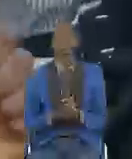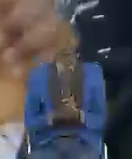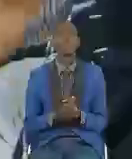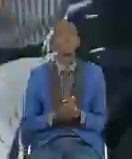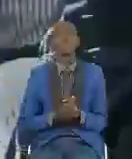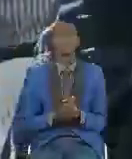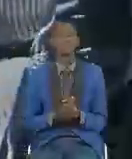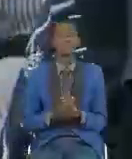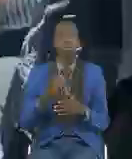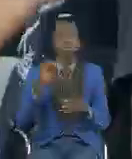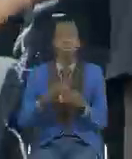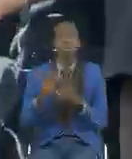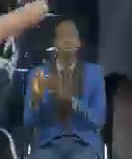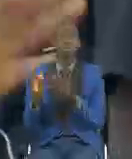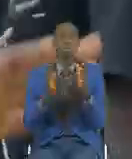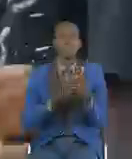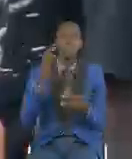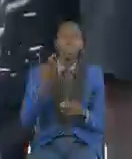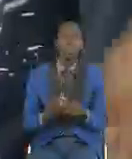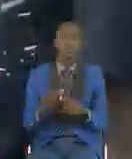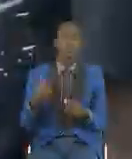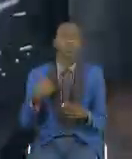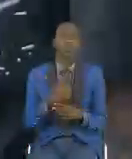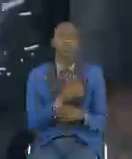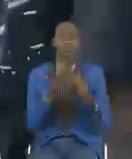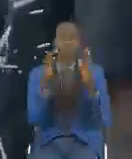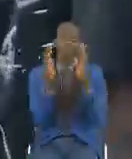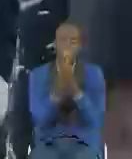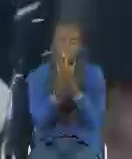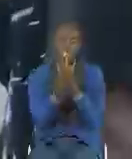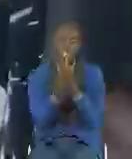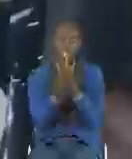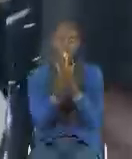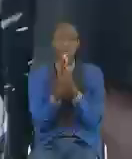In Jesus' name we pray.